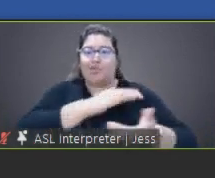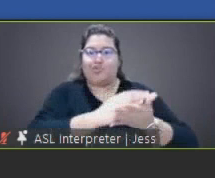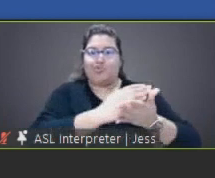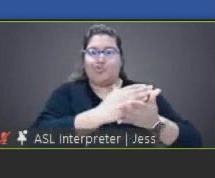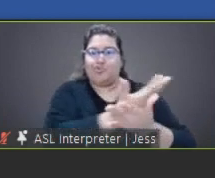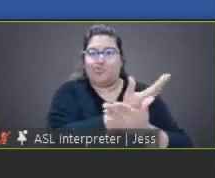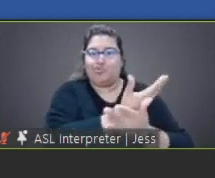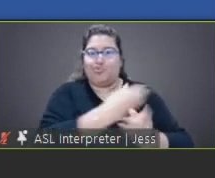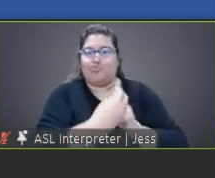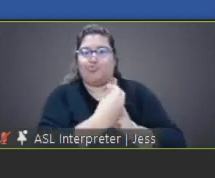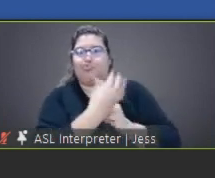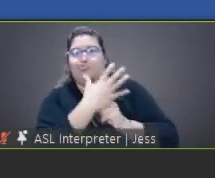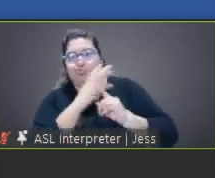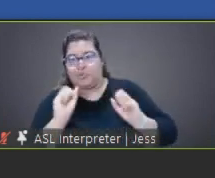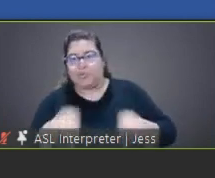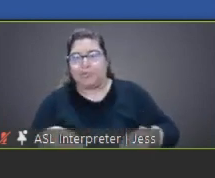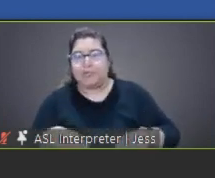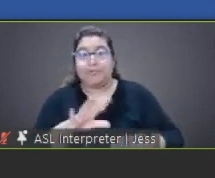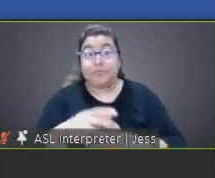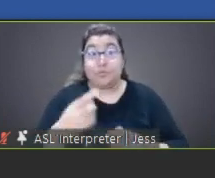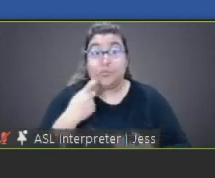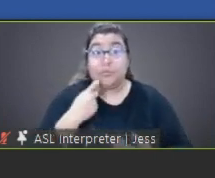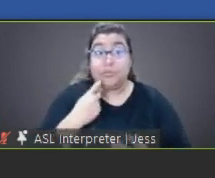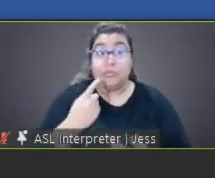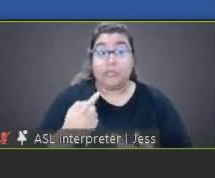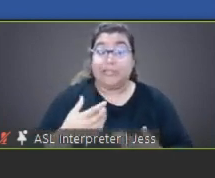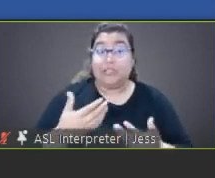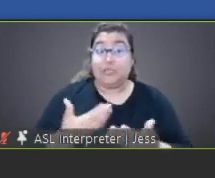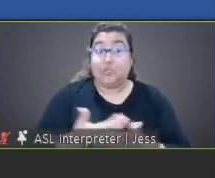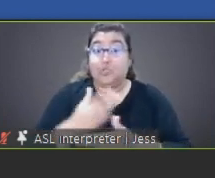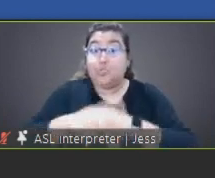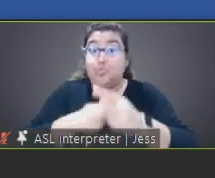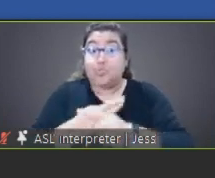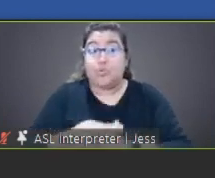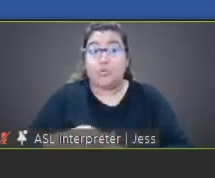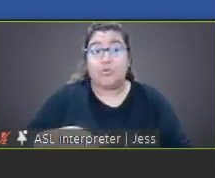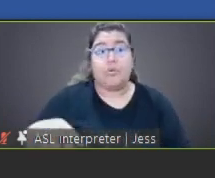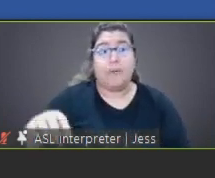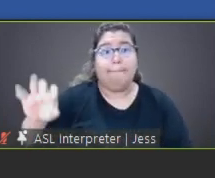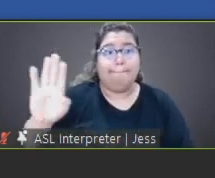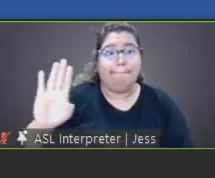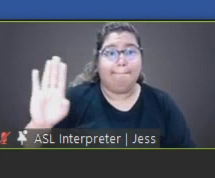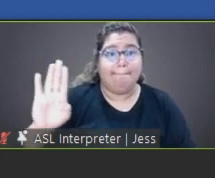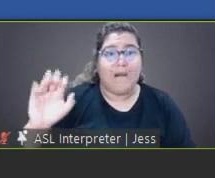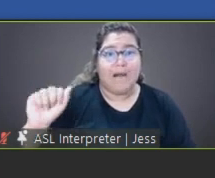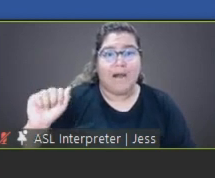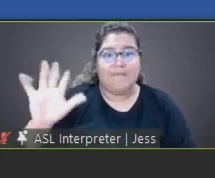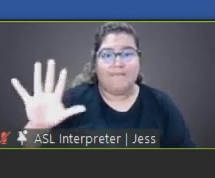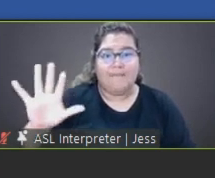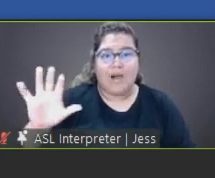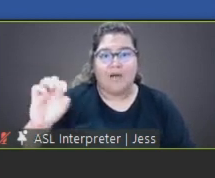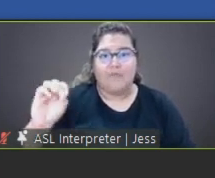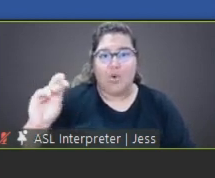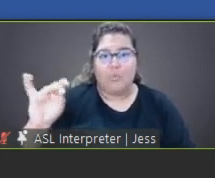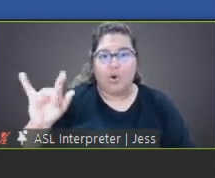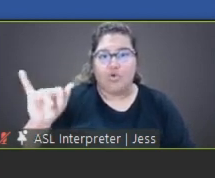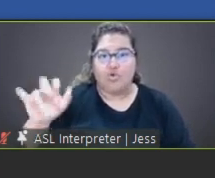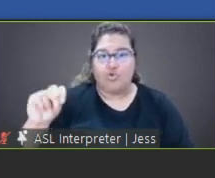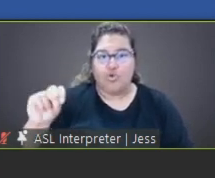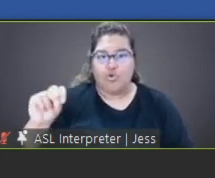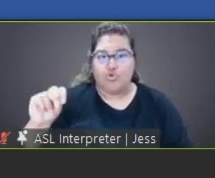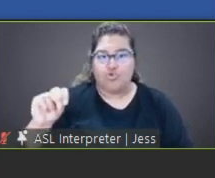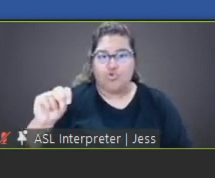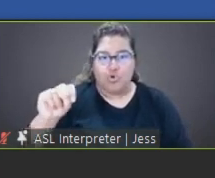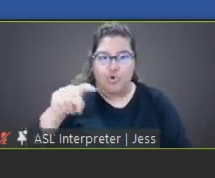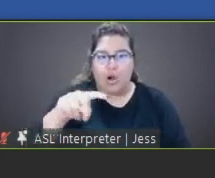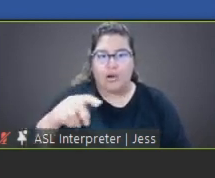the predominant variant the last couple of weeks has been this BA.5 Omicron subvariant. But you'll see that that proportion of viruses that are being